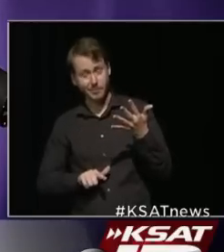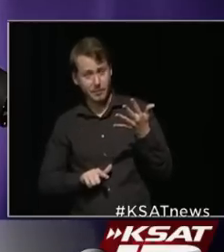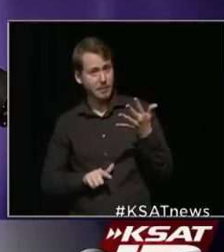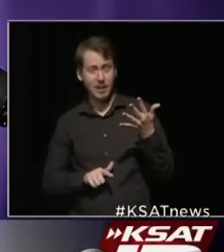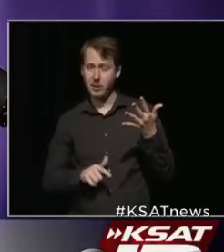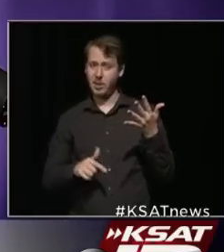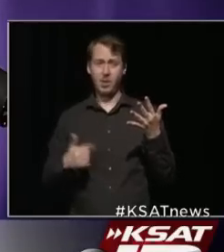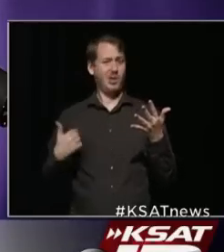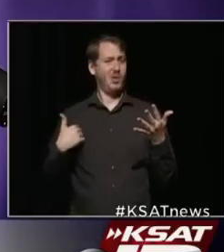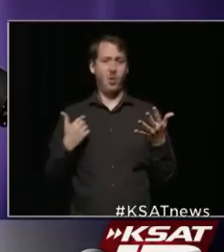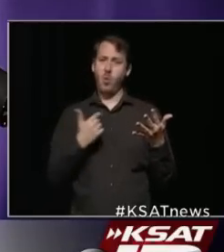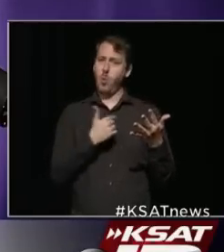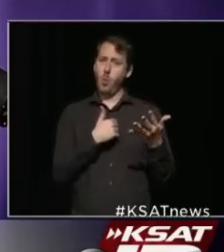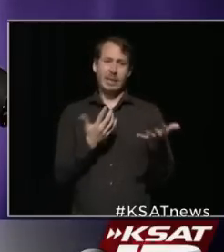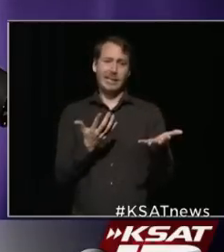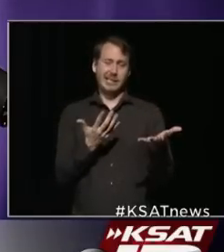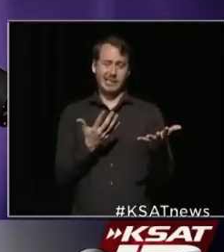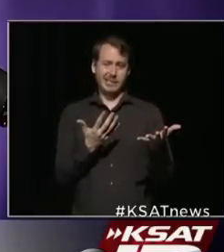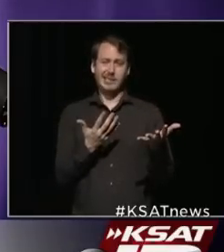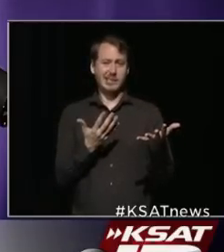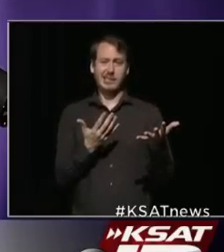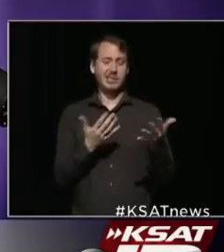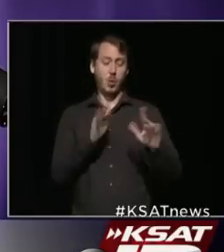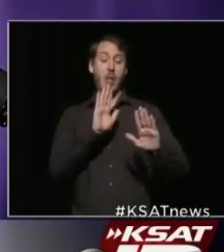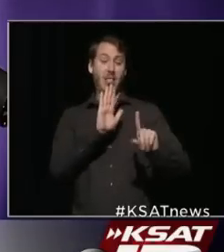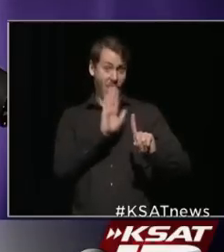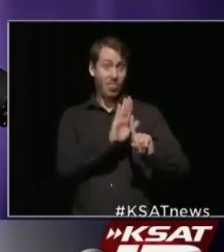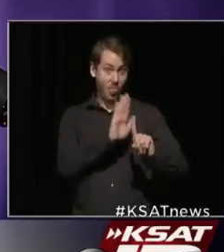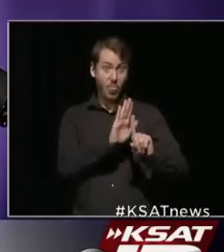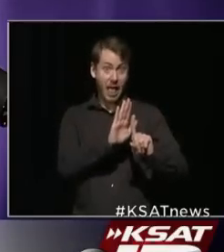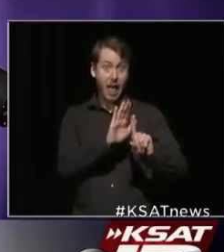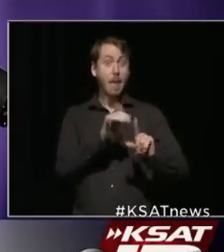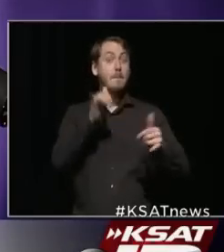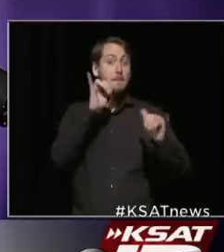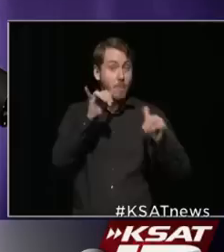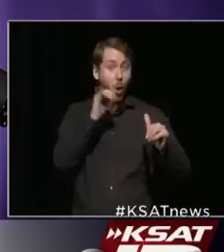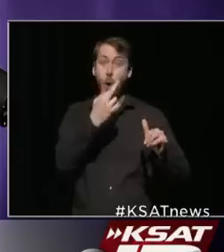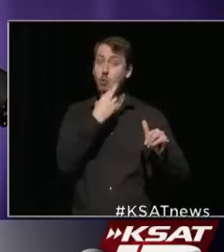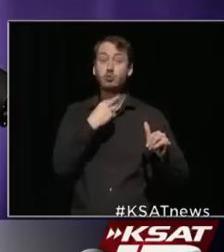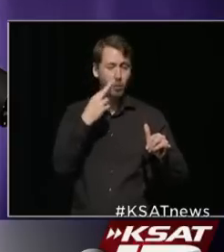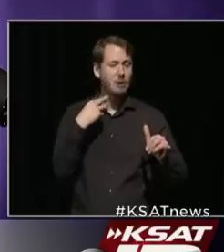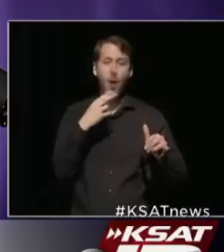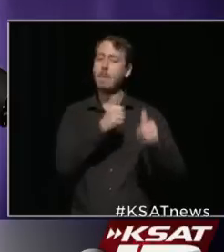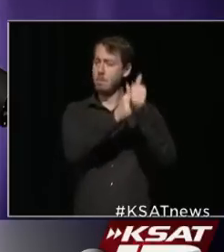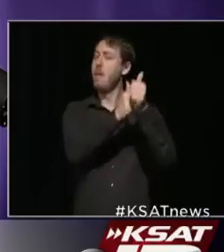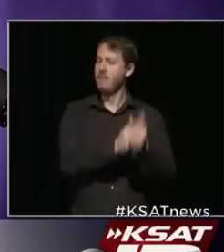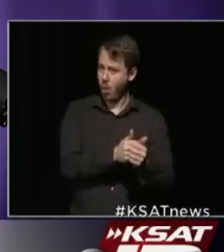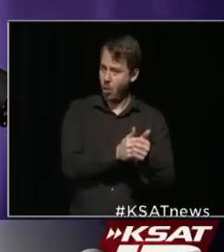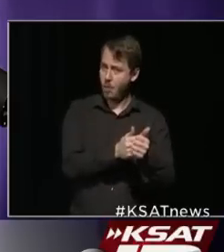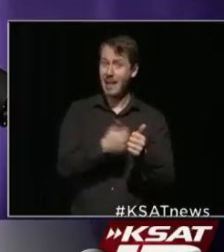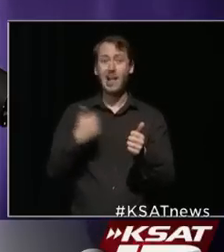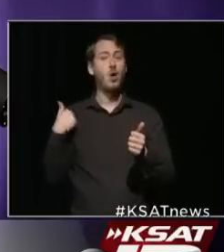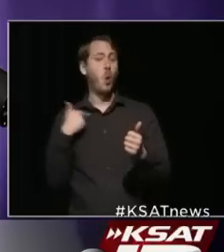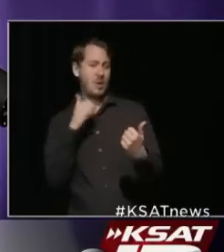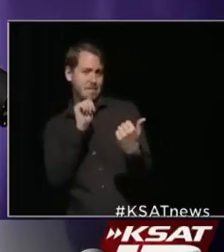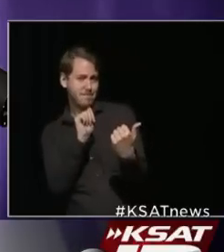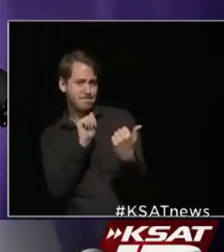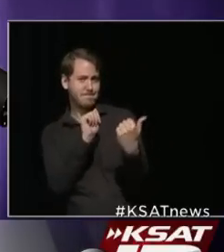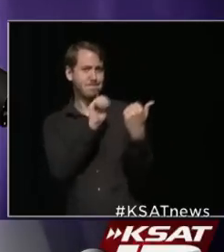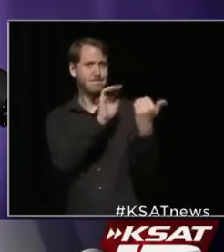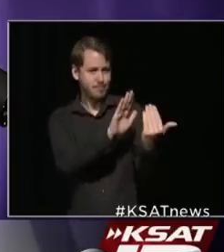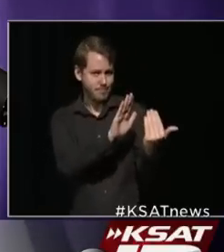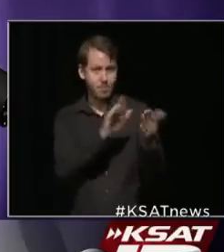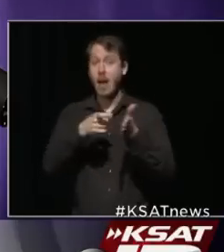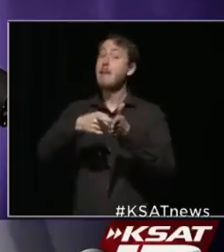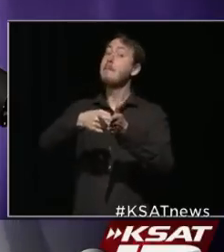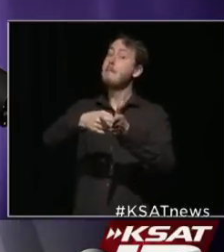above what the restaurant bars are doing today. And the way we're approaching it, it would be a